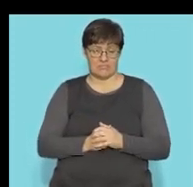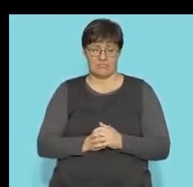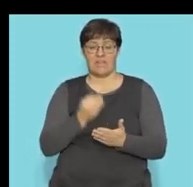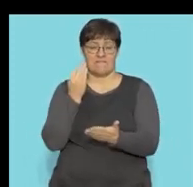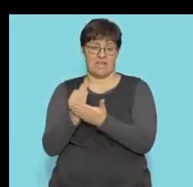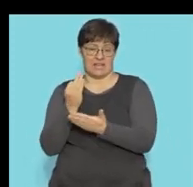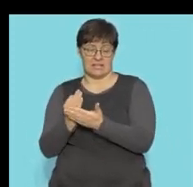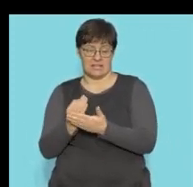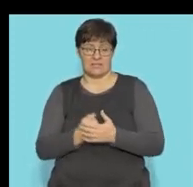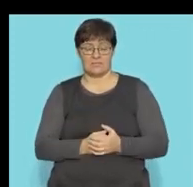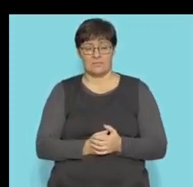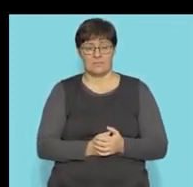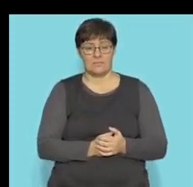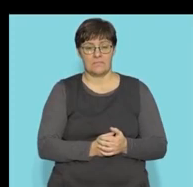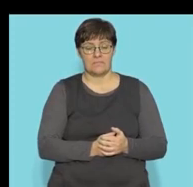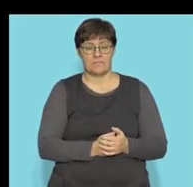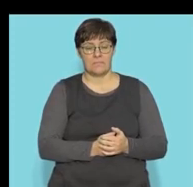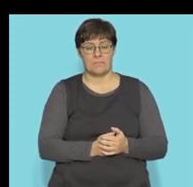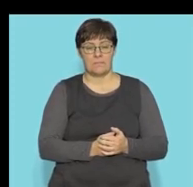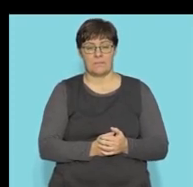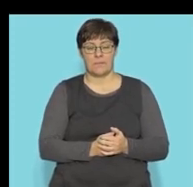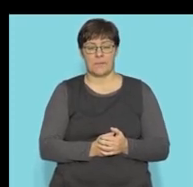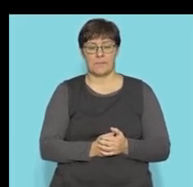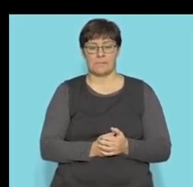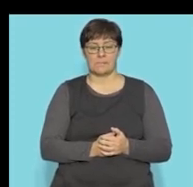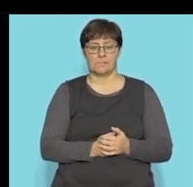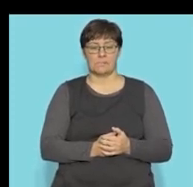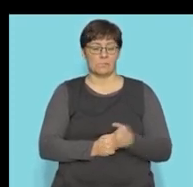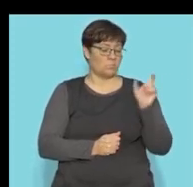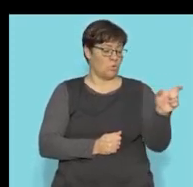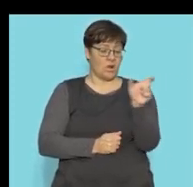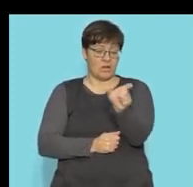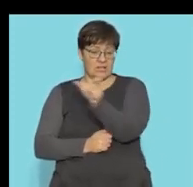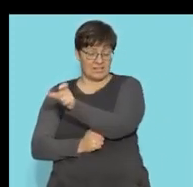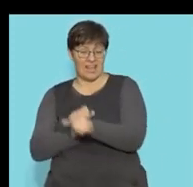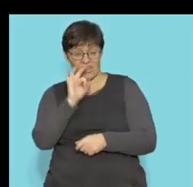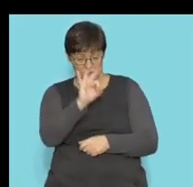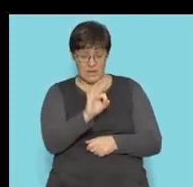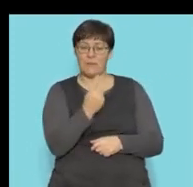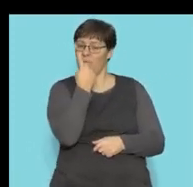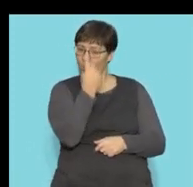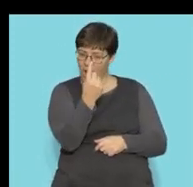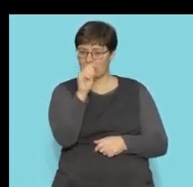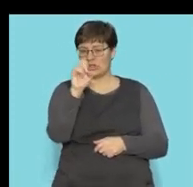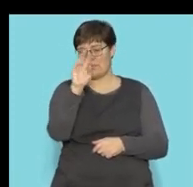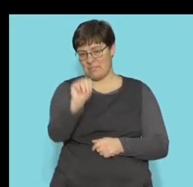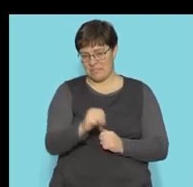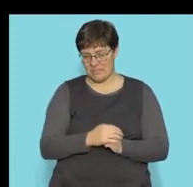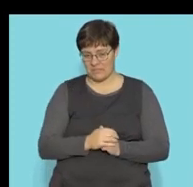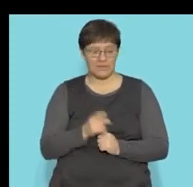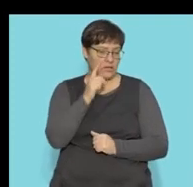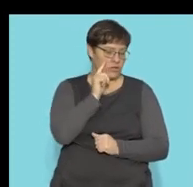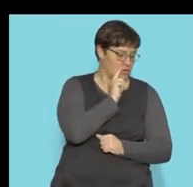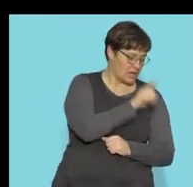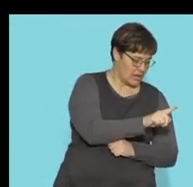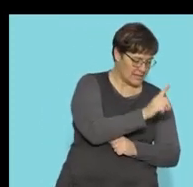factors. So here we've got 3 words making up our term, and we check it,